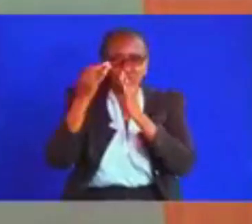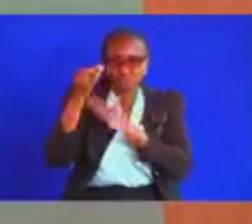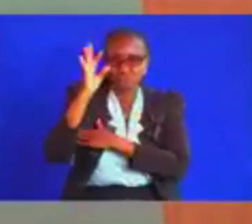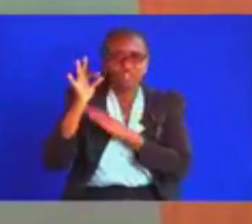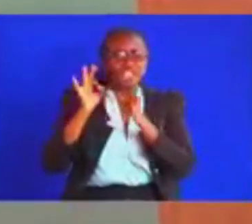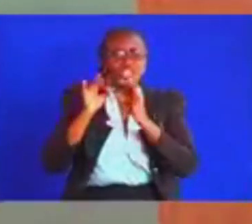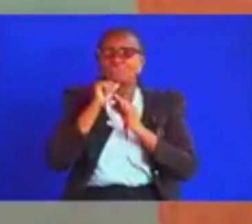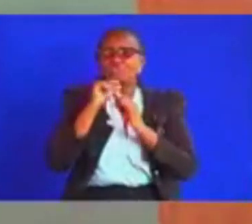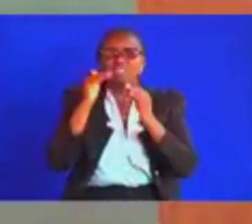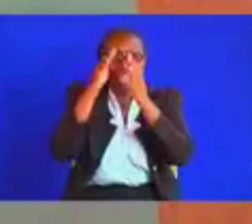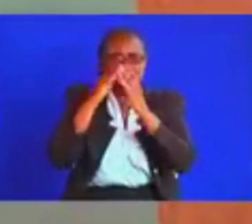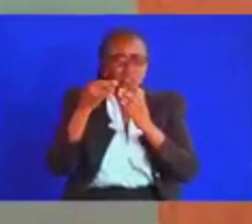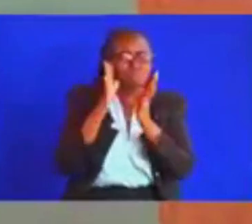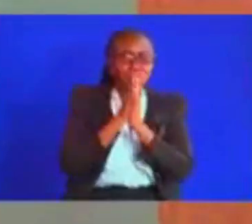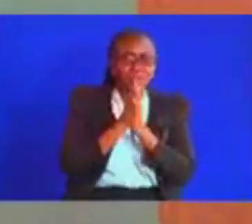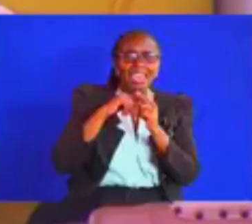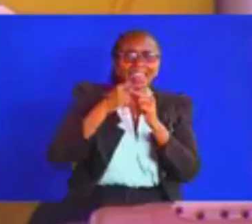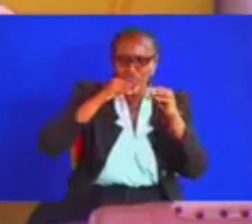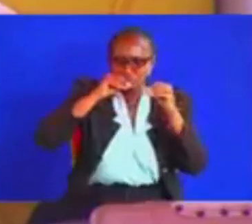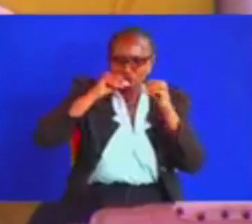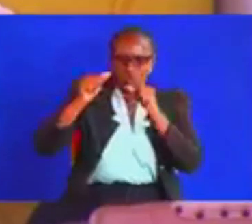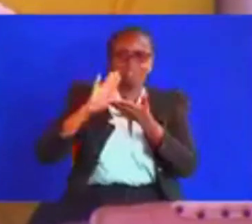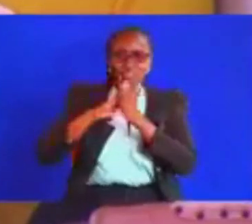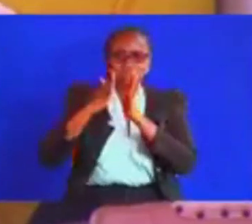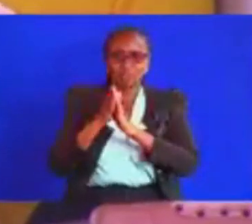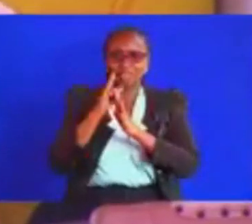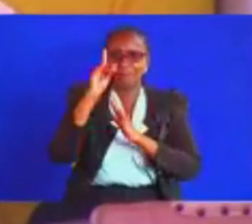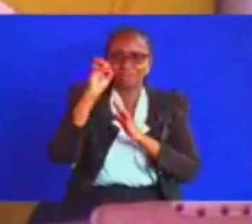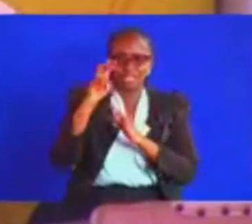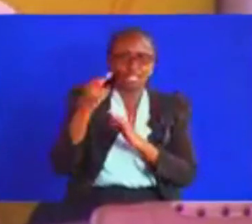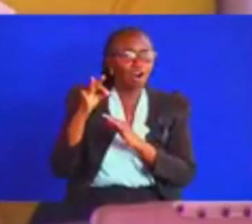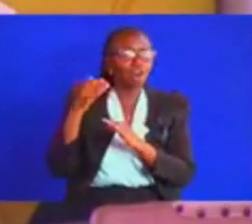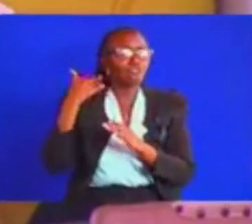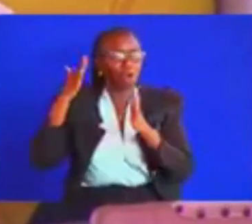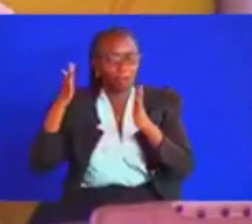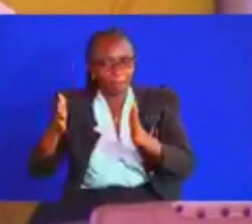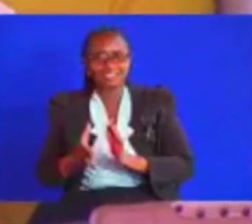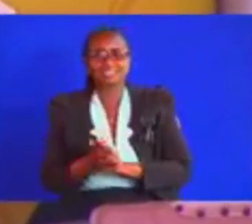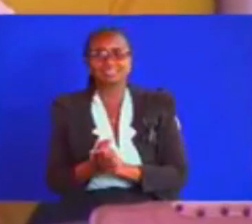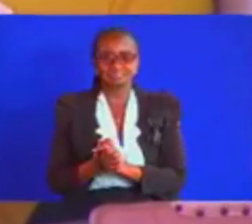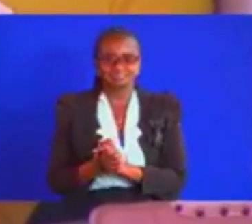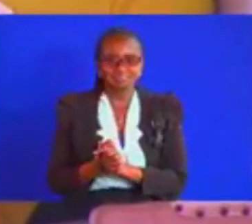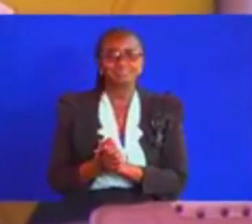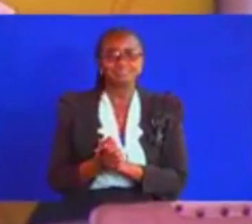of prayer, then you qualify to be a den of robbers.